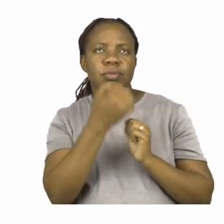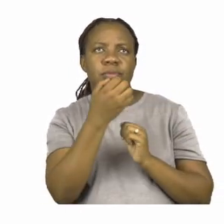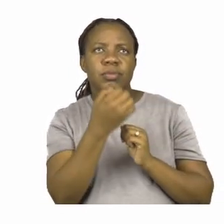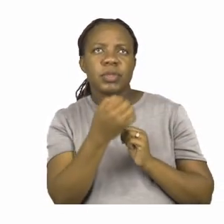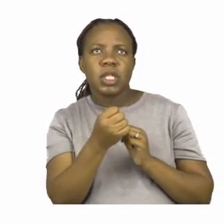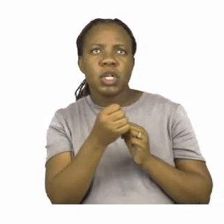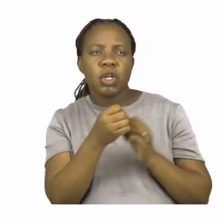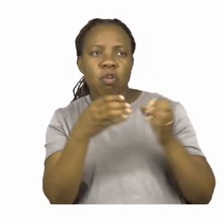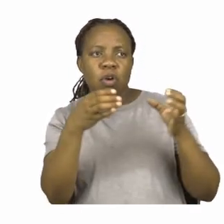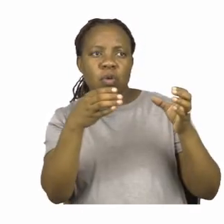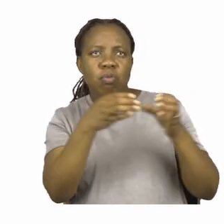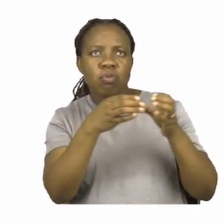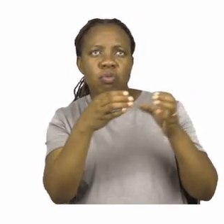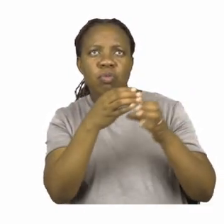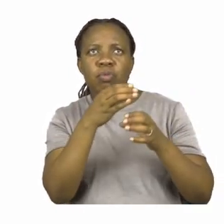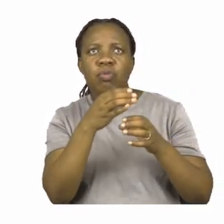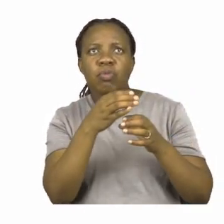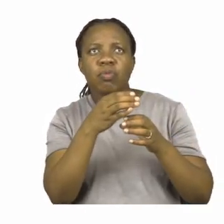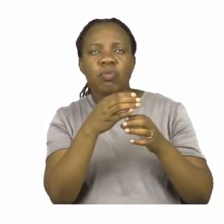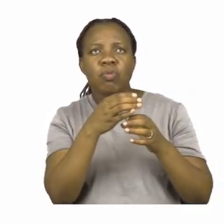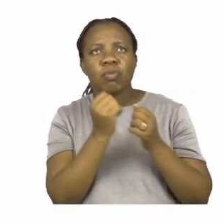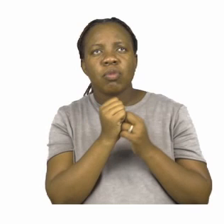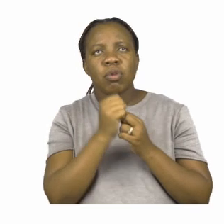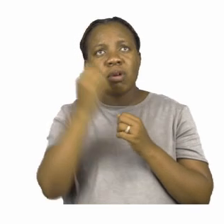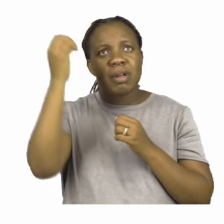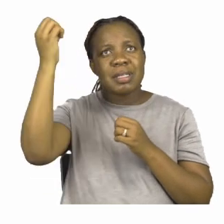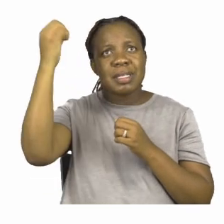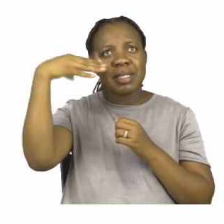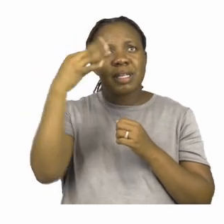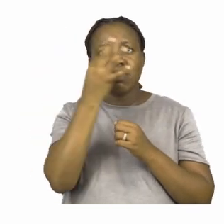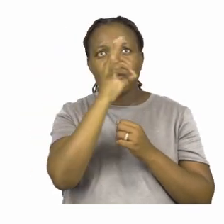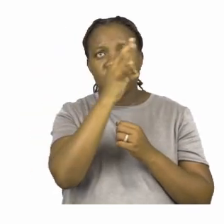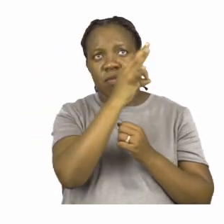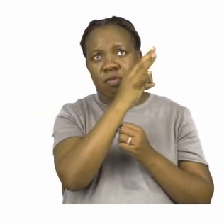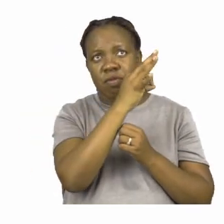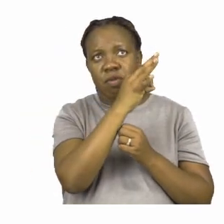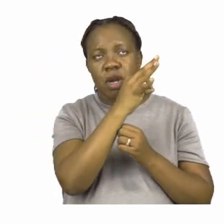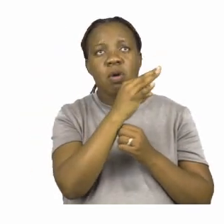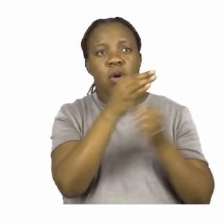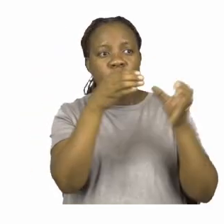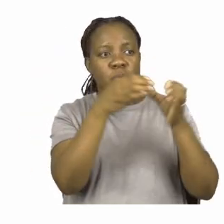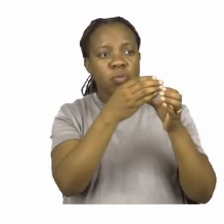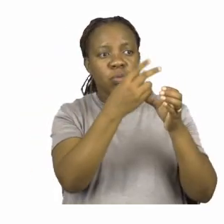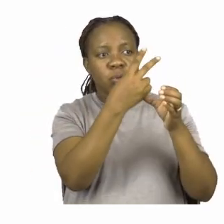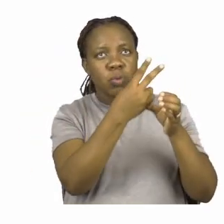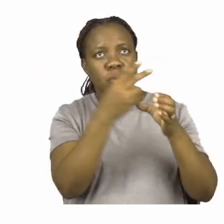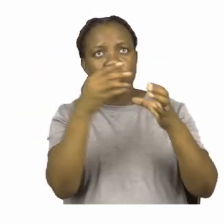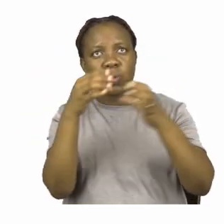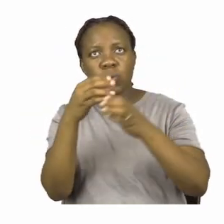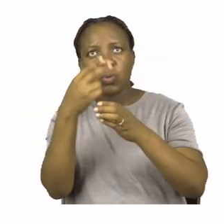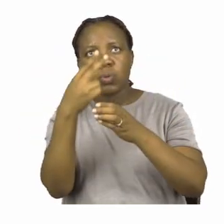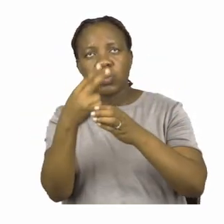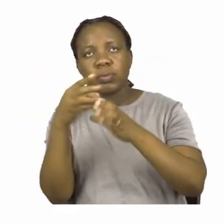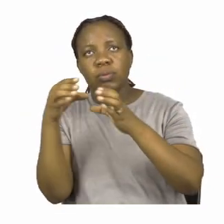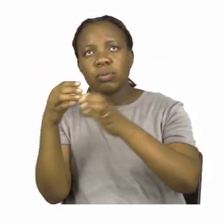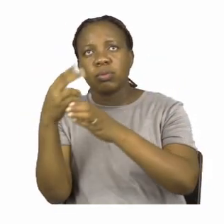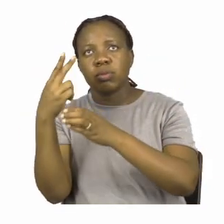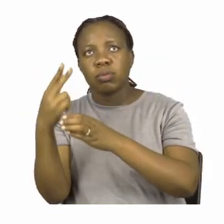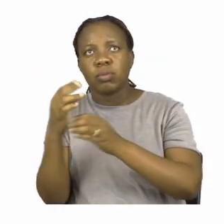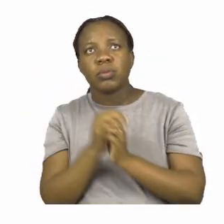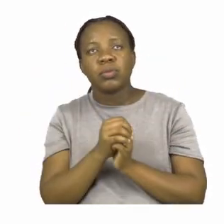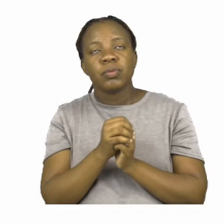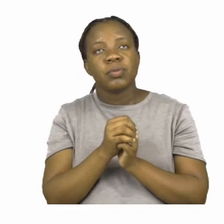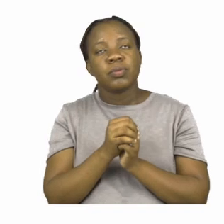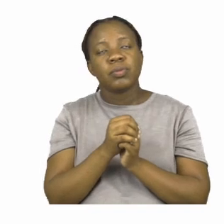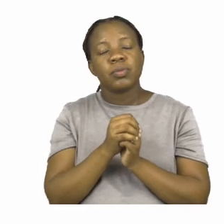in each group you have 2 sunflowers. And if you group all the sunflowers in groups of